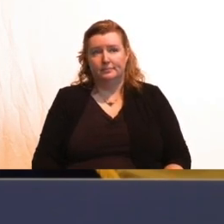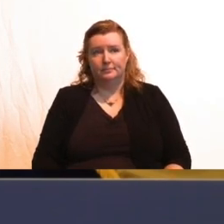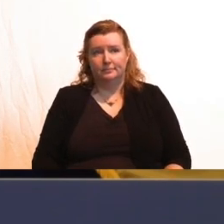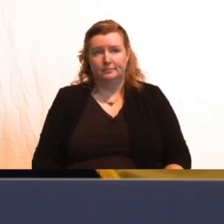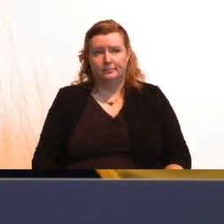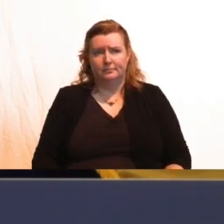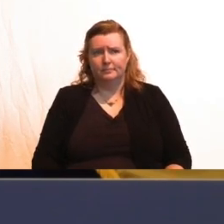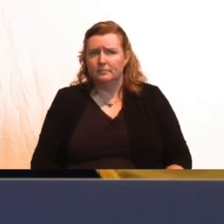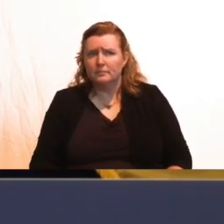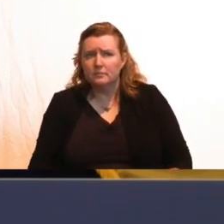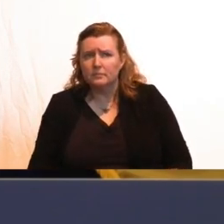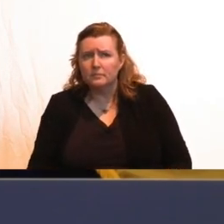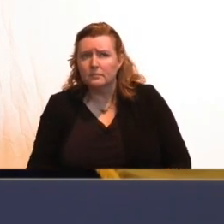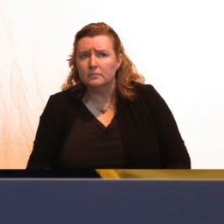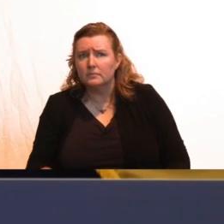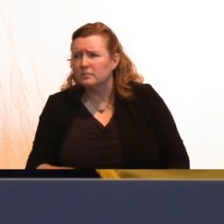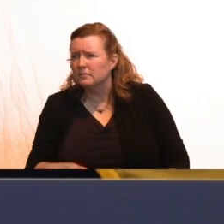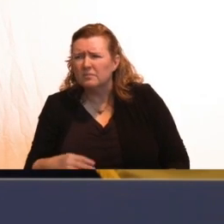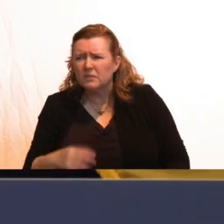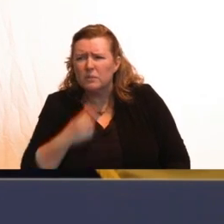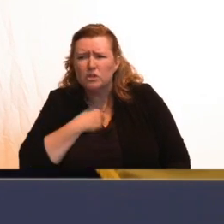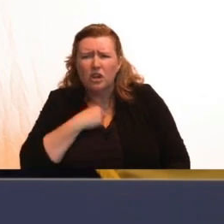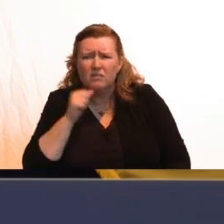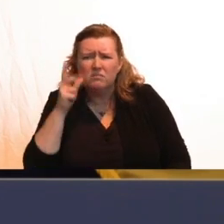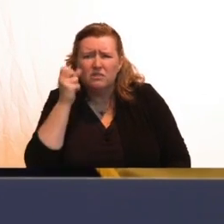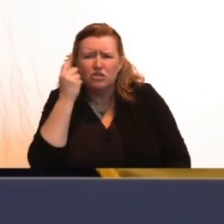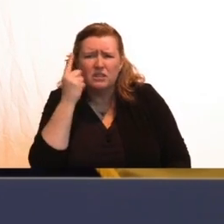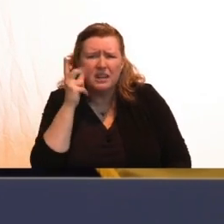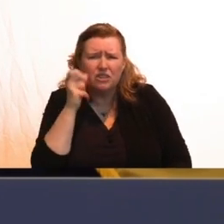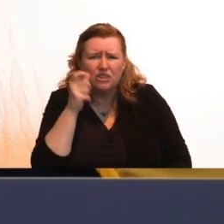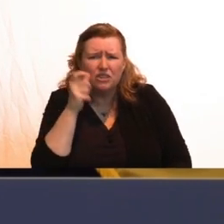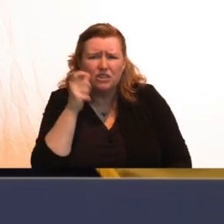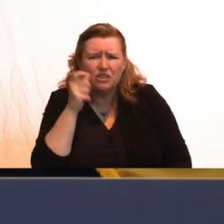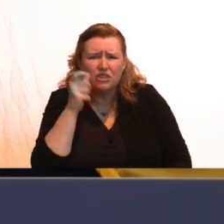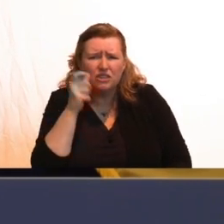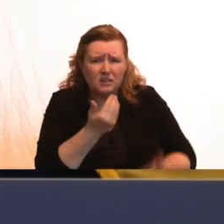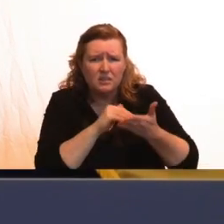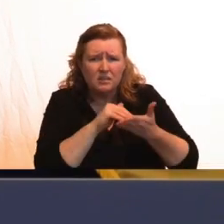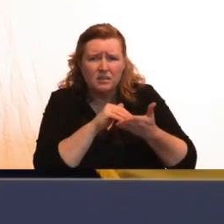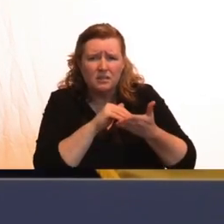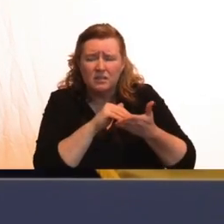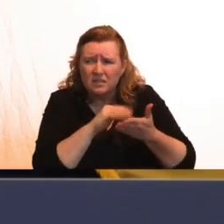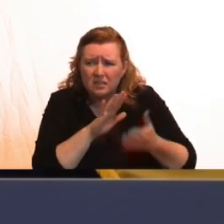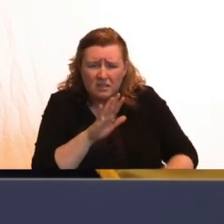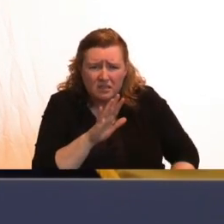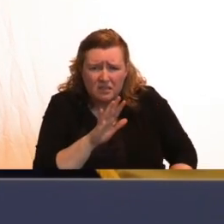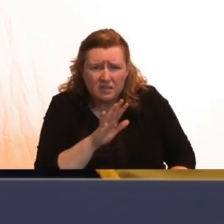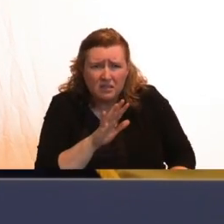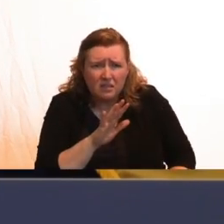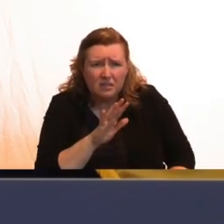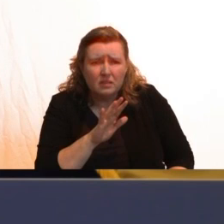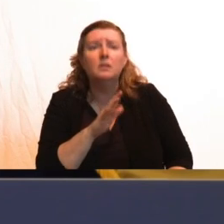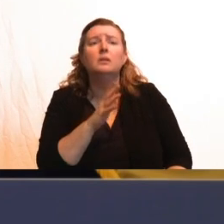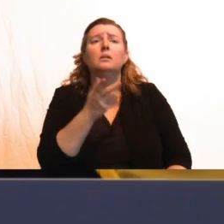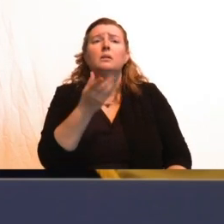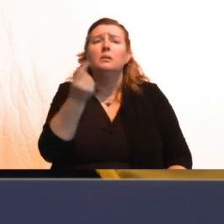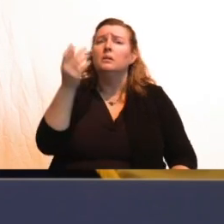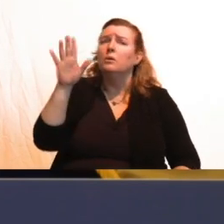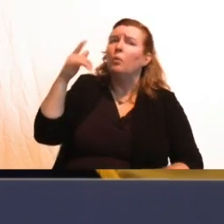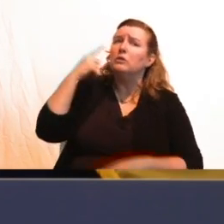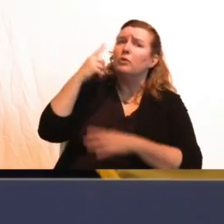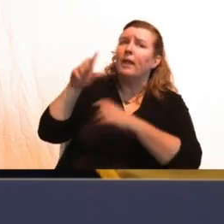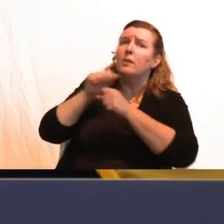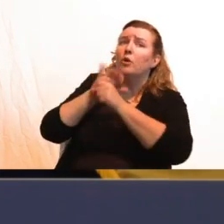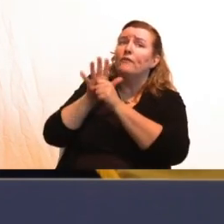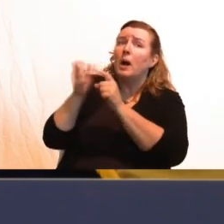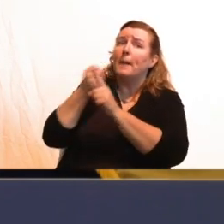COVID has wrought on New Jersey's workforce and their quality of life? And two, now that you're ending they're entering the endemic phase, are you going to begin the examination you've